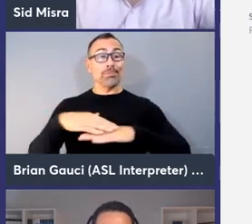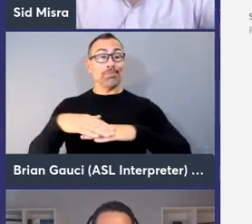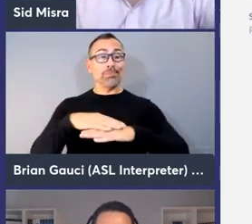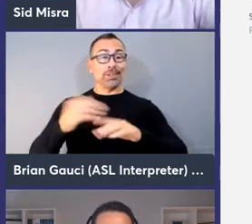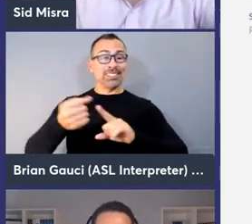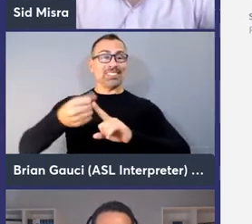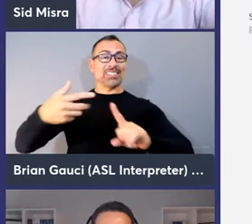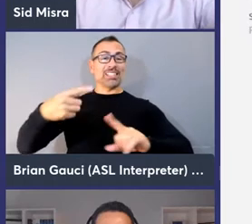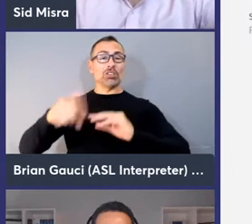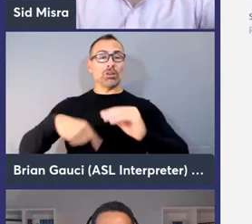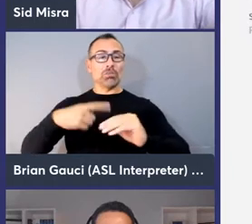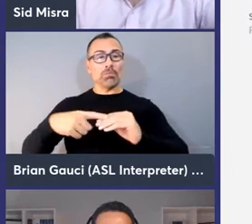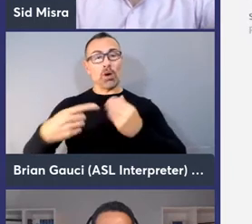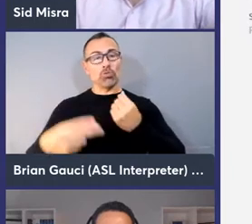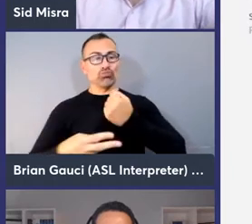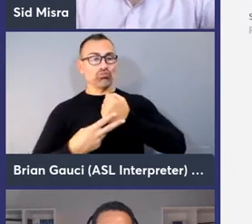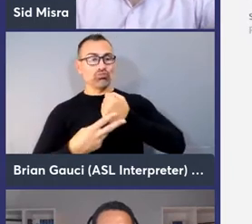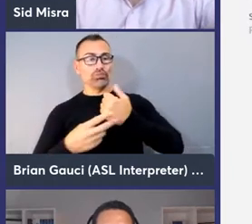So I'm going to name it